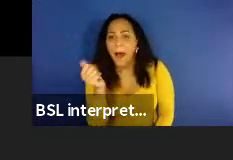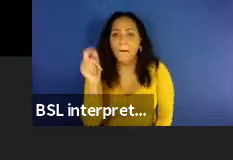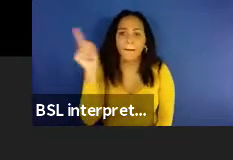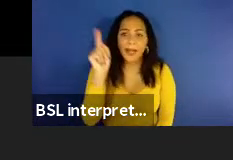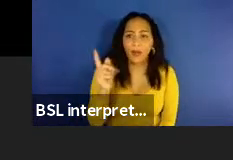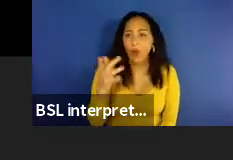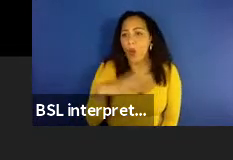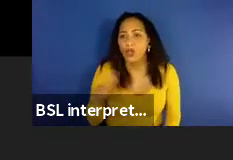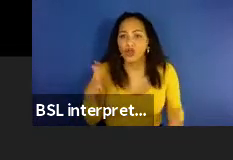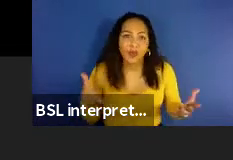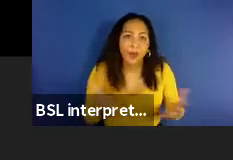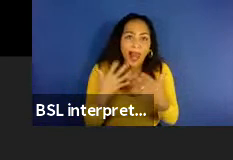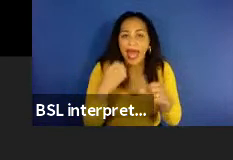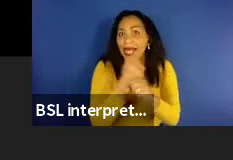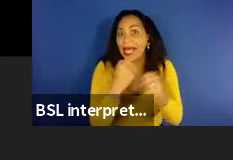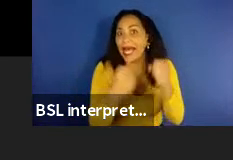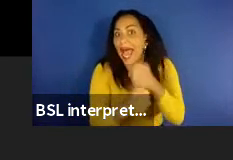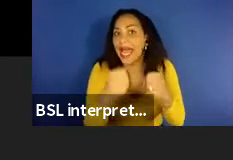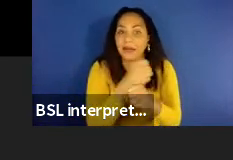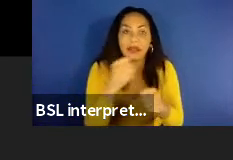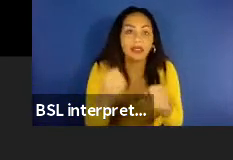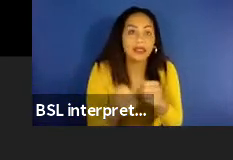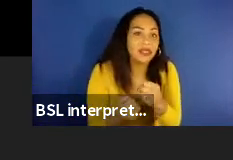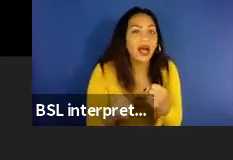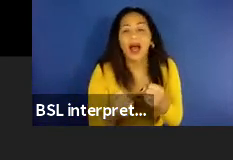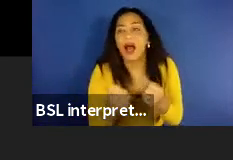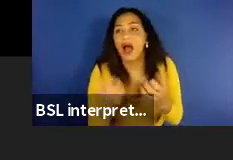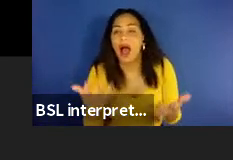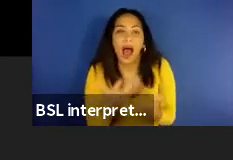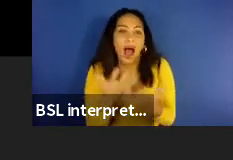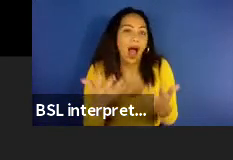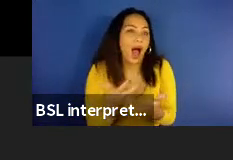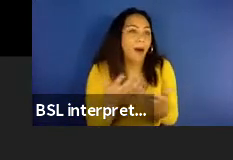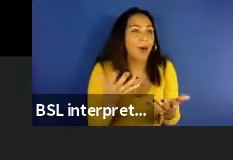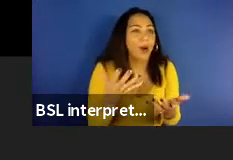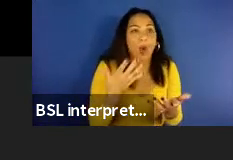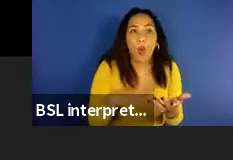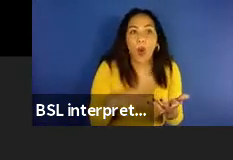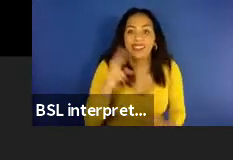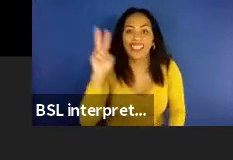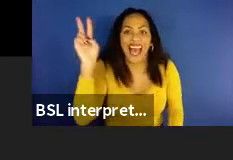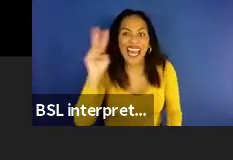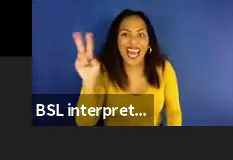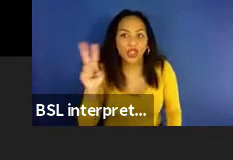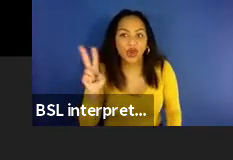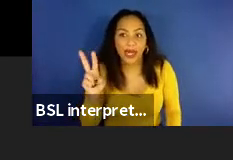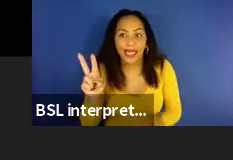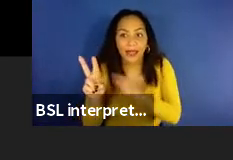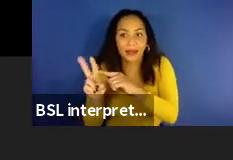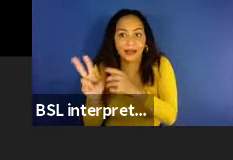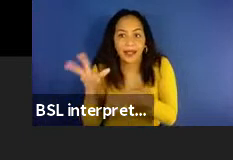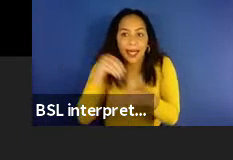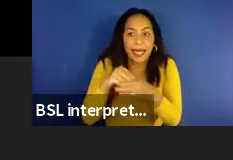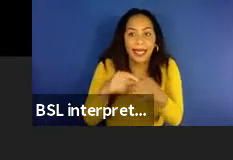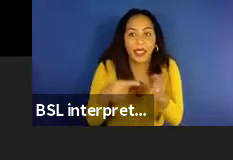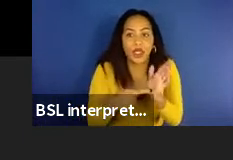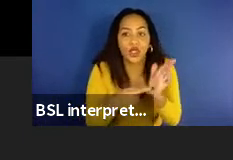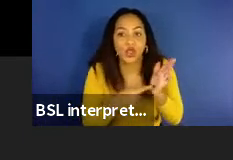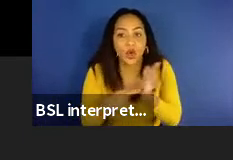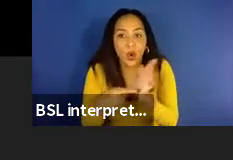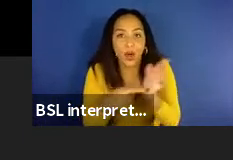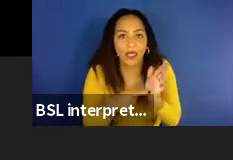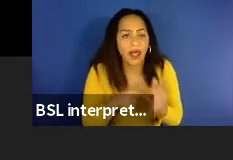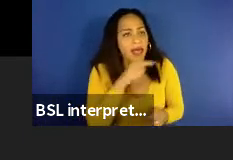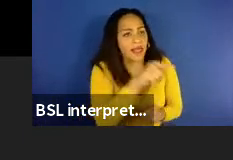games, and a market for people that were starting to incorporate electronics into toys. And they had a lot of expertise in creating